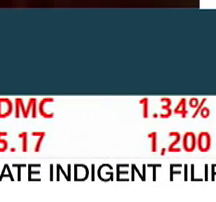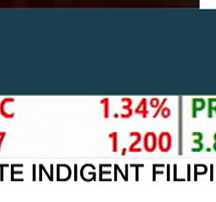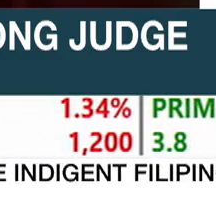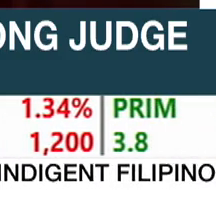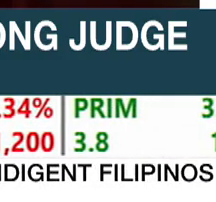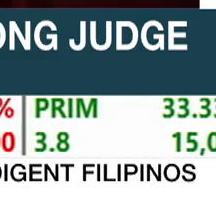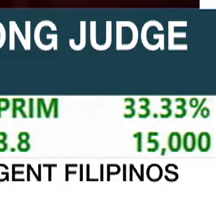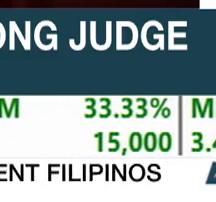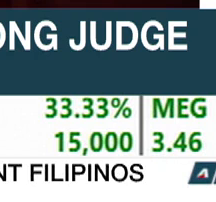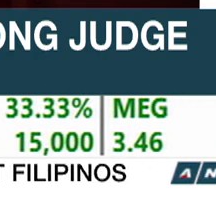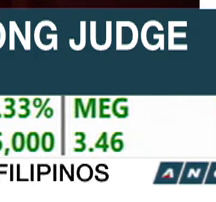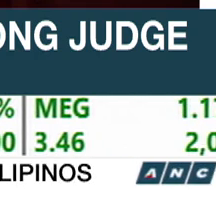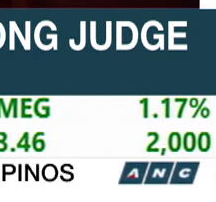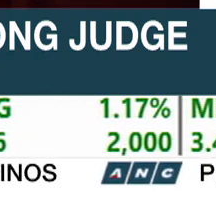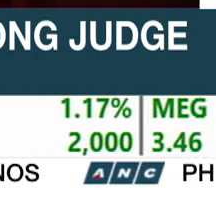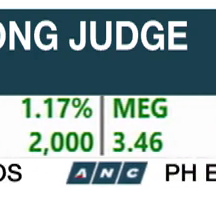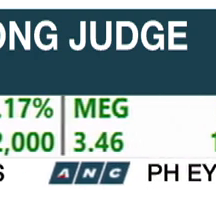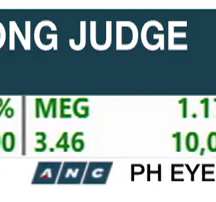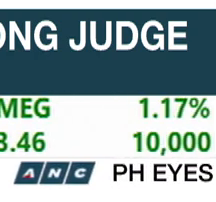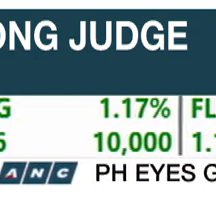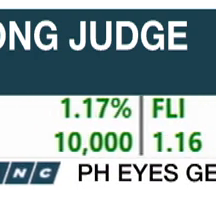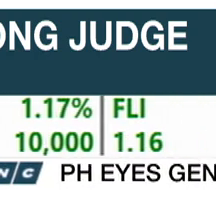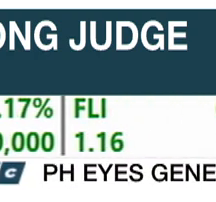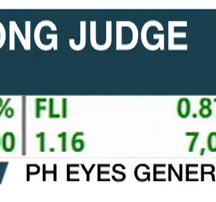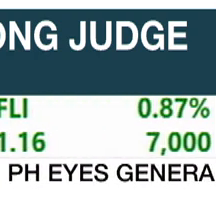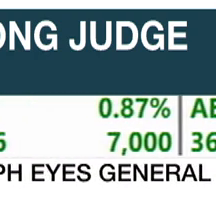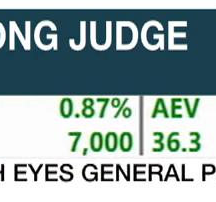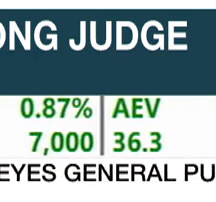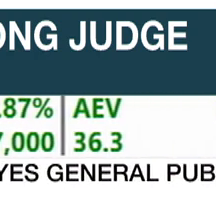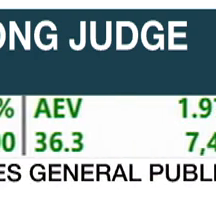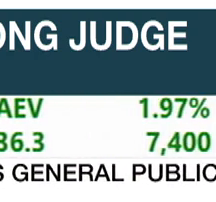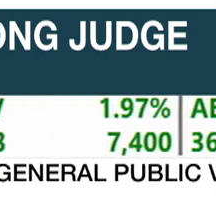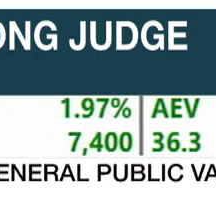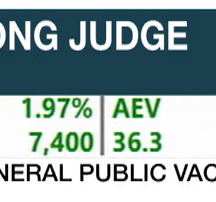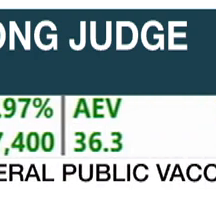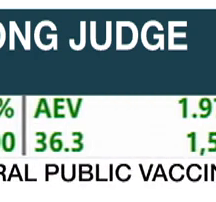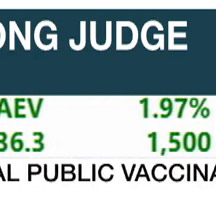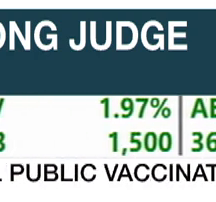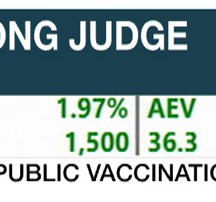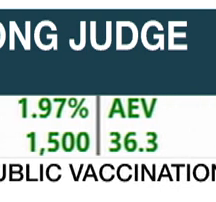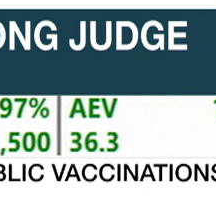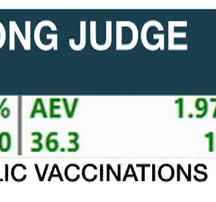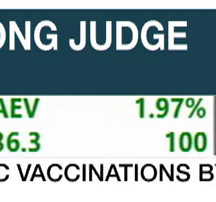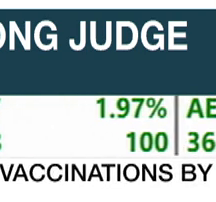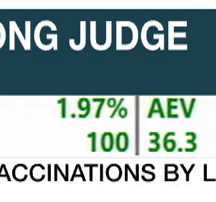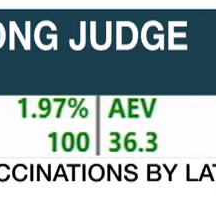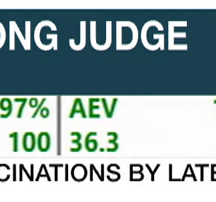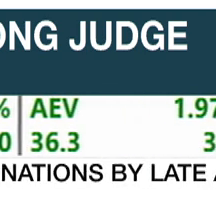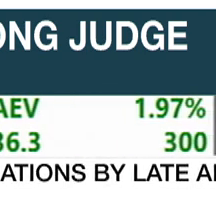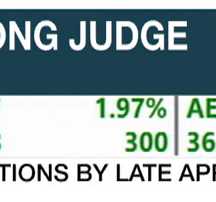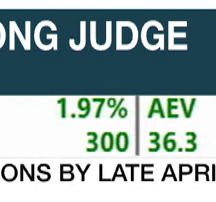viewers. Aside from that, I'm not sure if you saw the tweets or if you were informed about